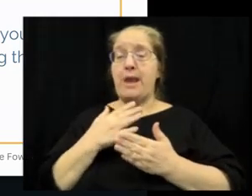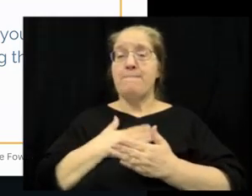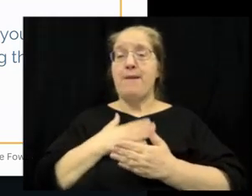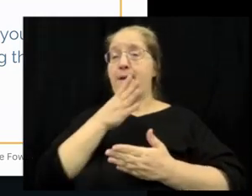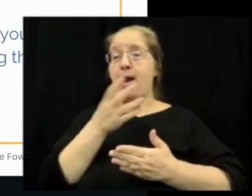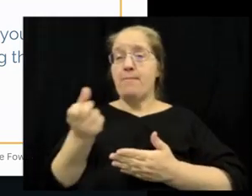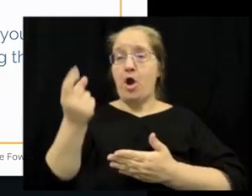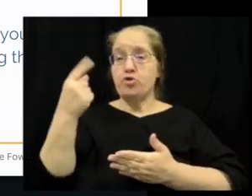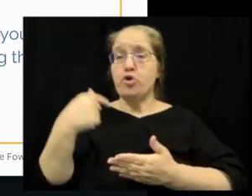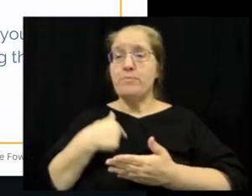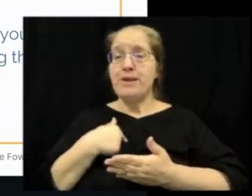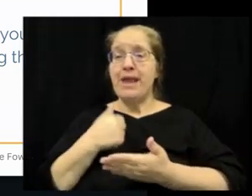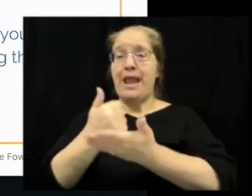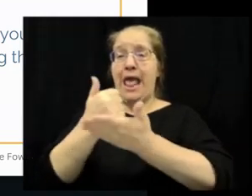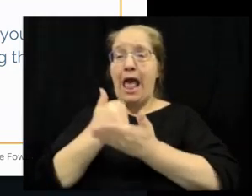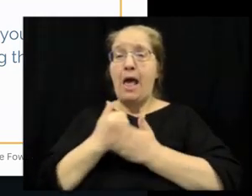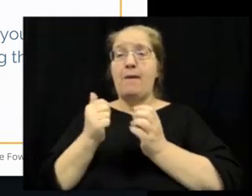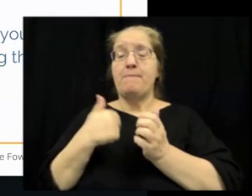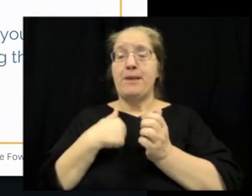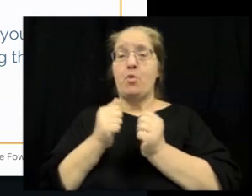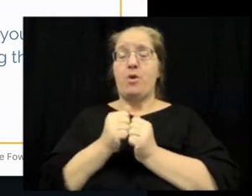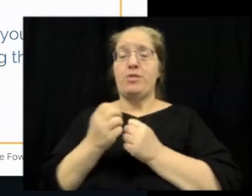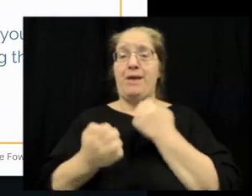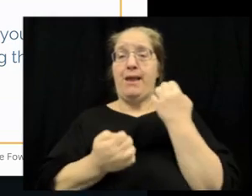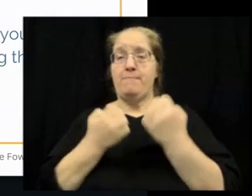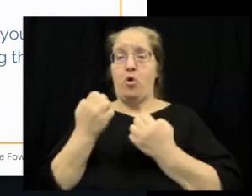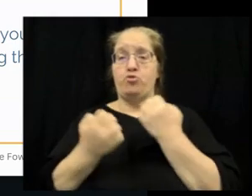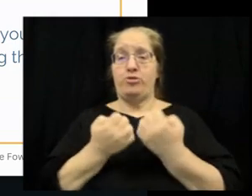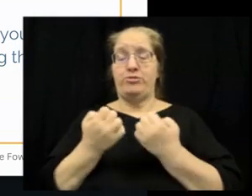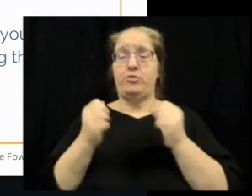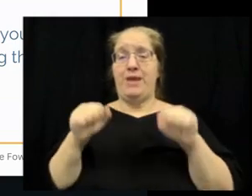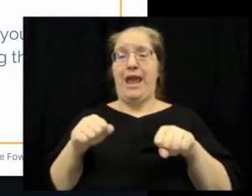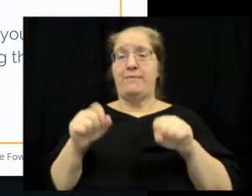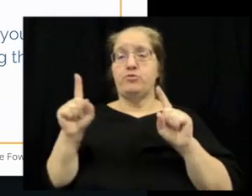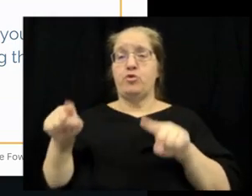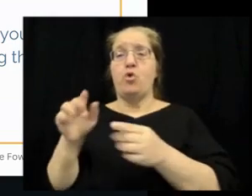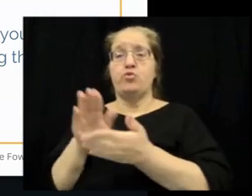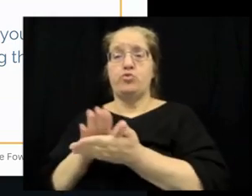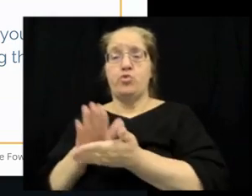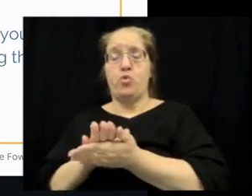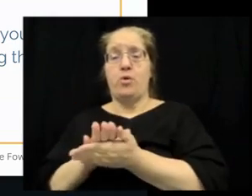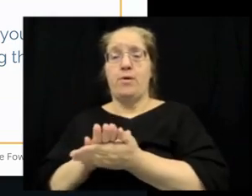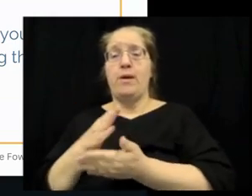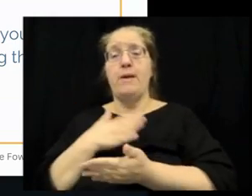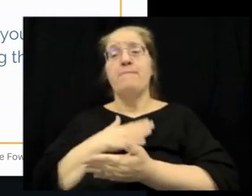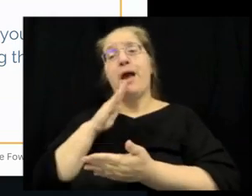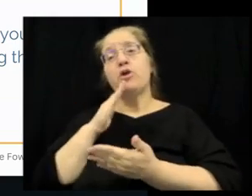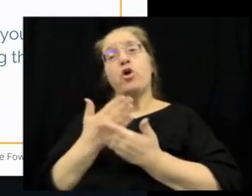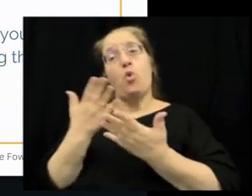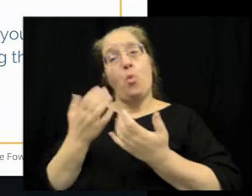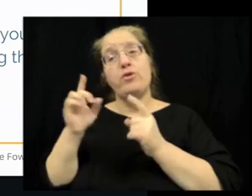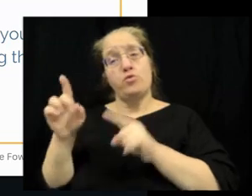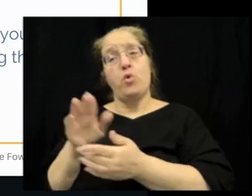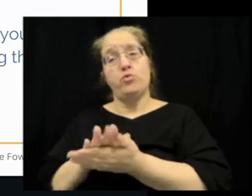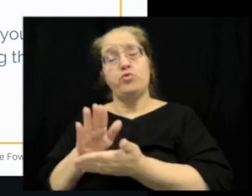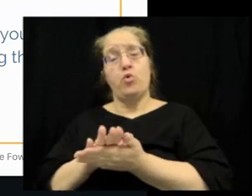me go through those strong emotions and get to school. Because I know that's what she wanted. She wants to get to school. It's just